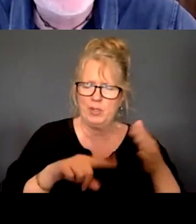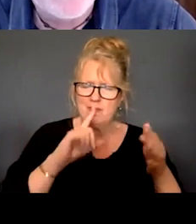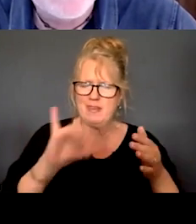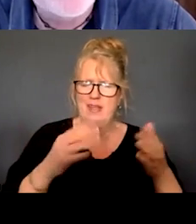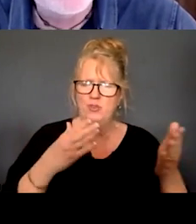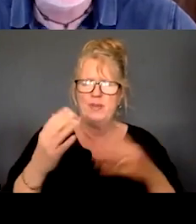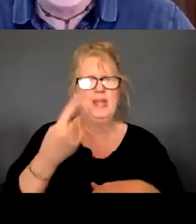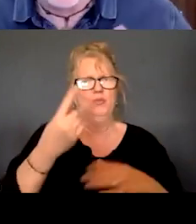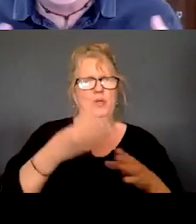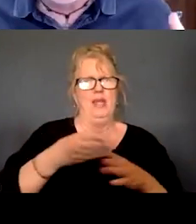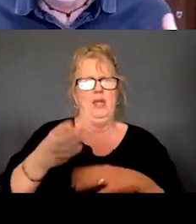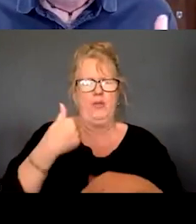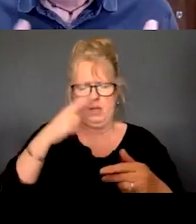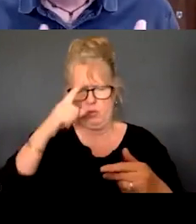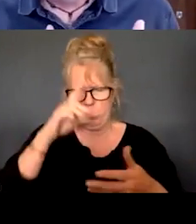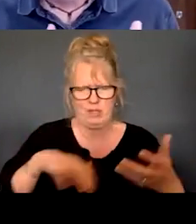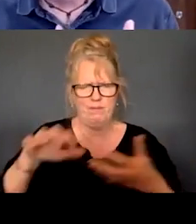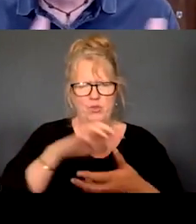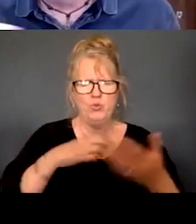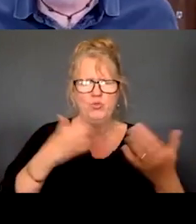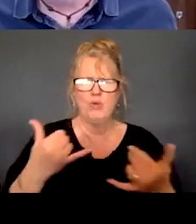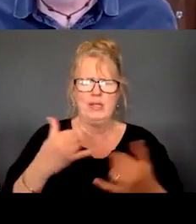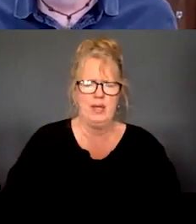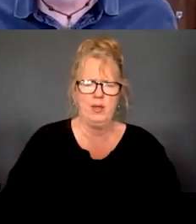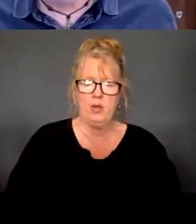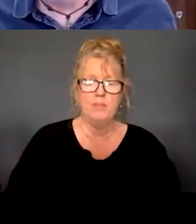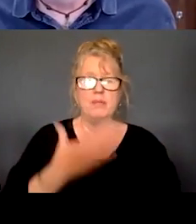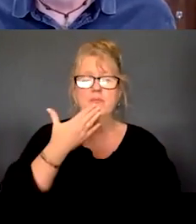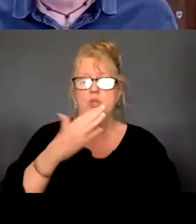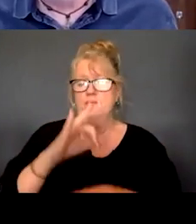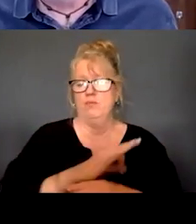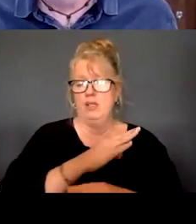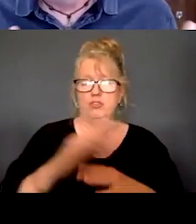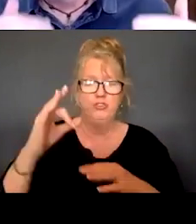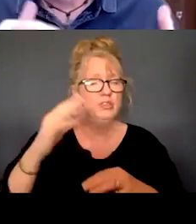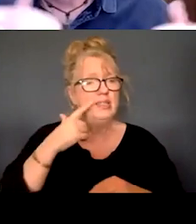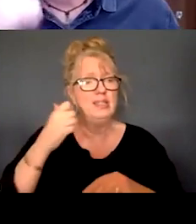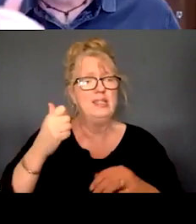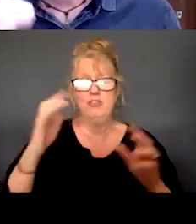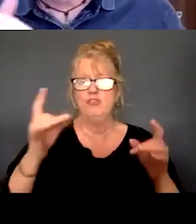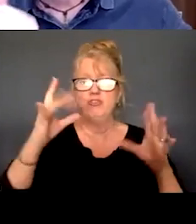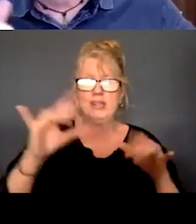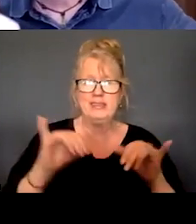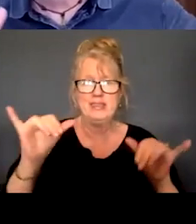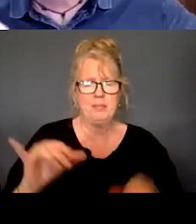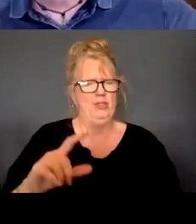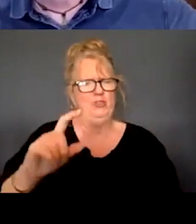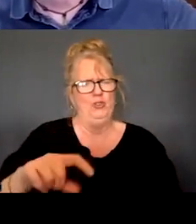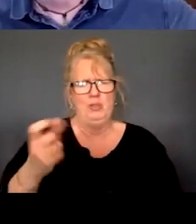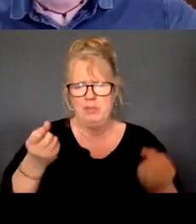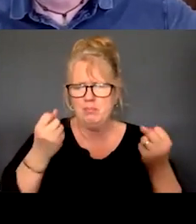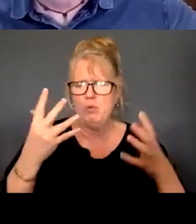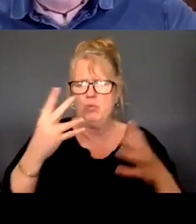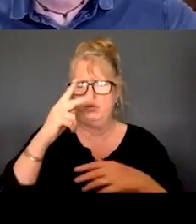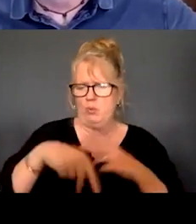areas that we're confused in right now is to have a really well-functioning crisis system in the future, there should be multiple types of